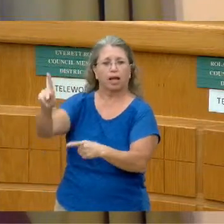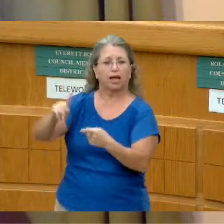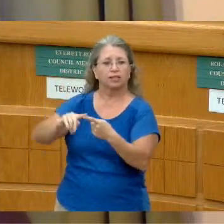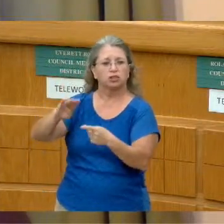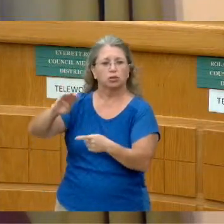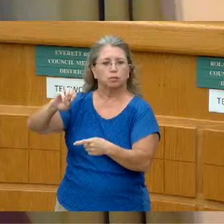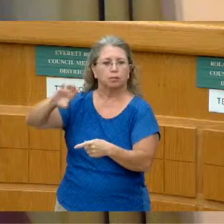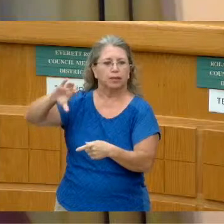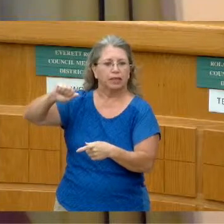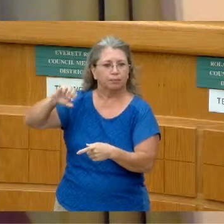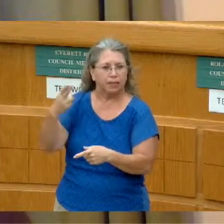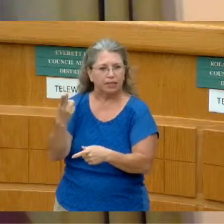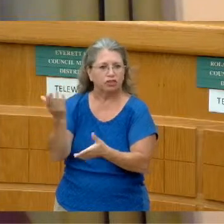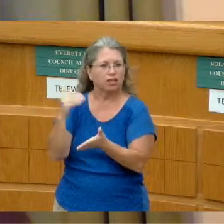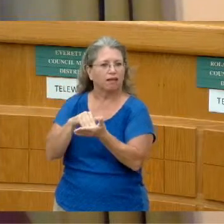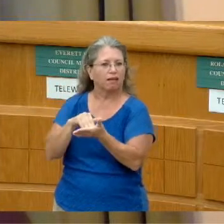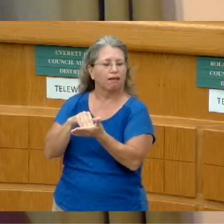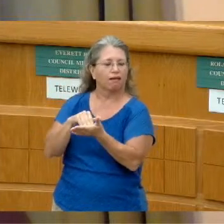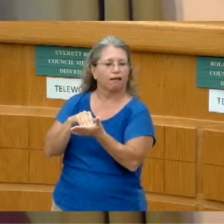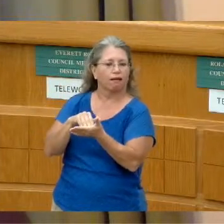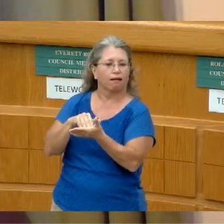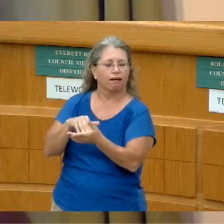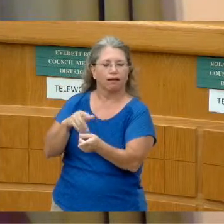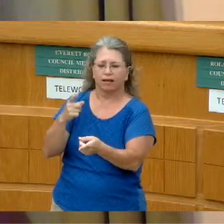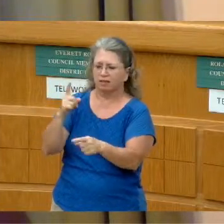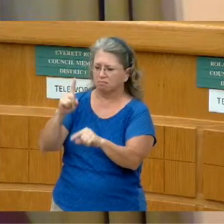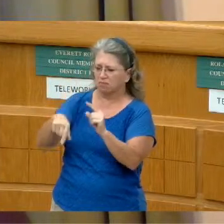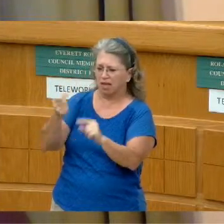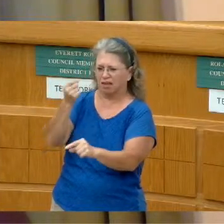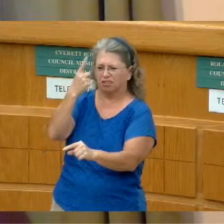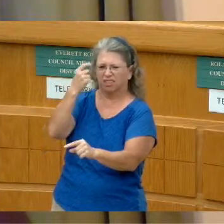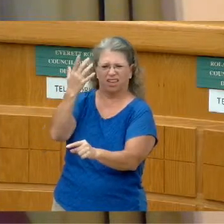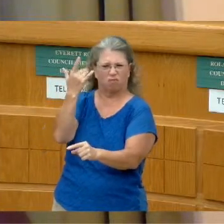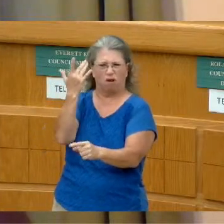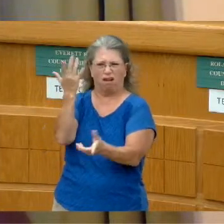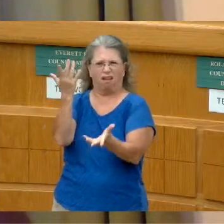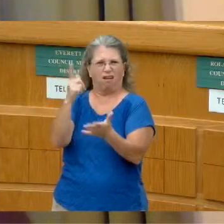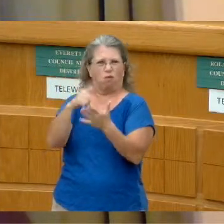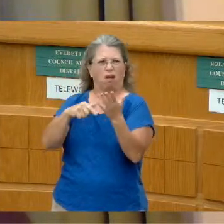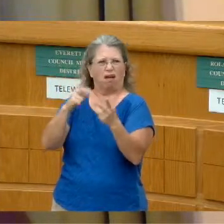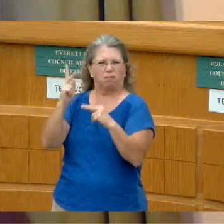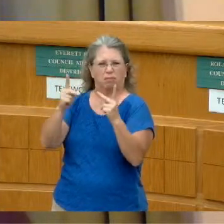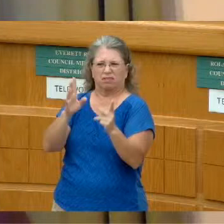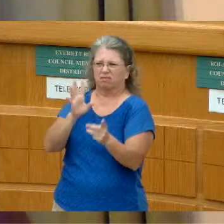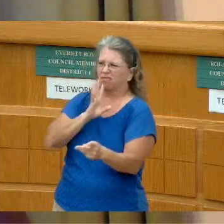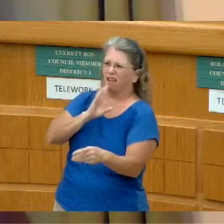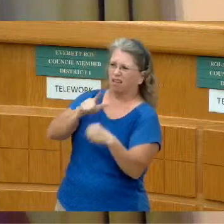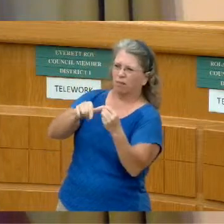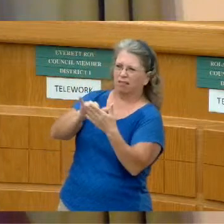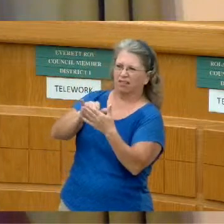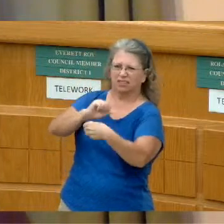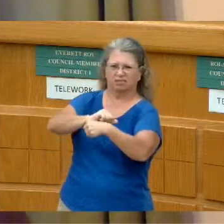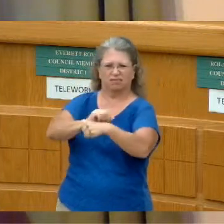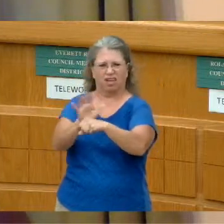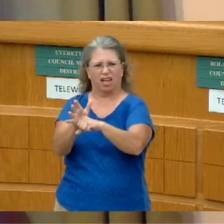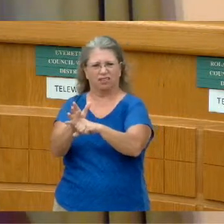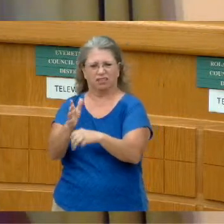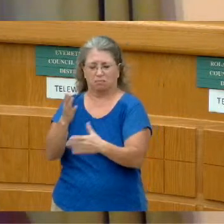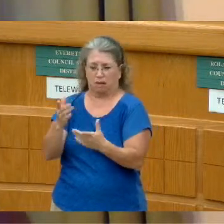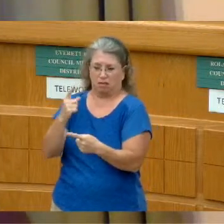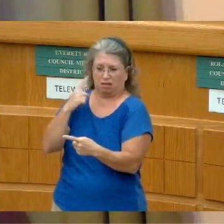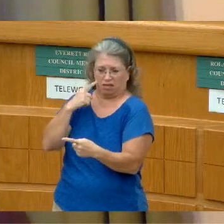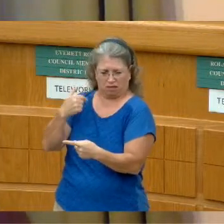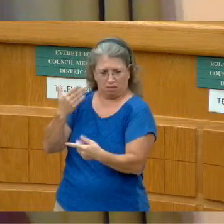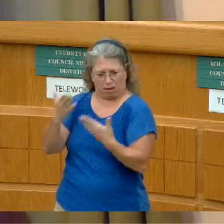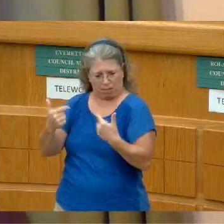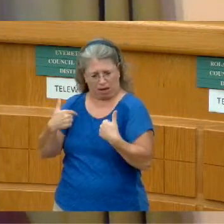again and get out of this heat. Mary can't understand why all the fuss over coronavirus. She even thinks maybe she had it.